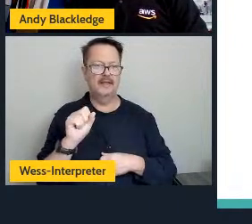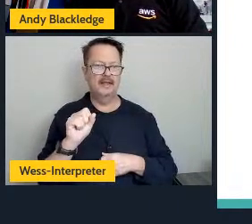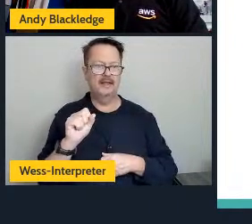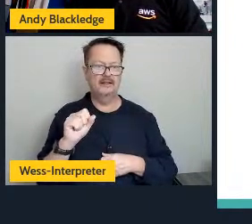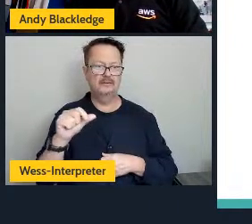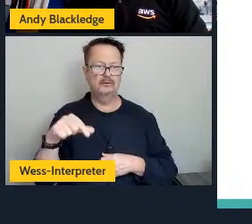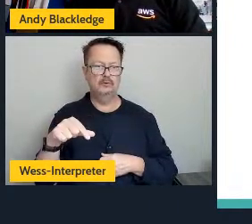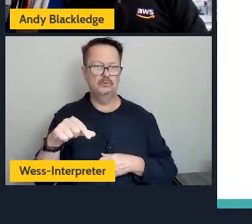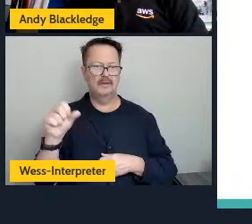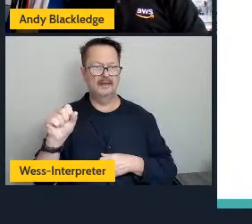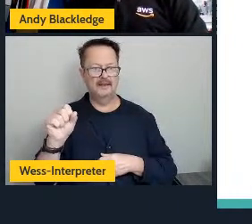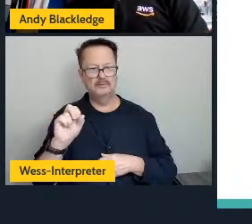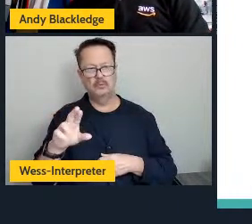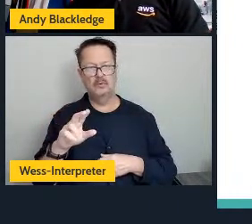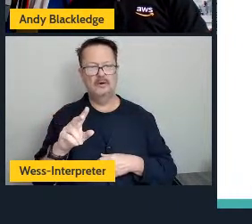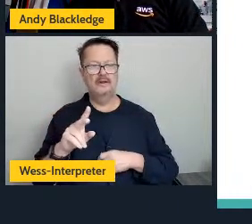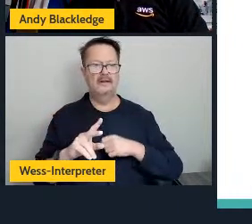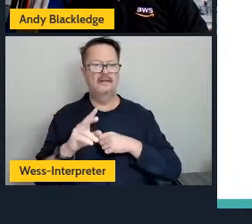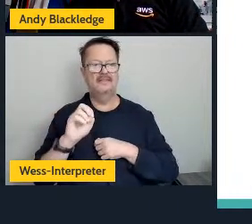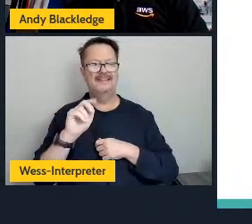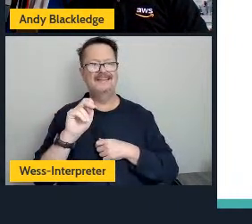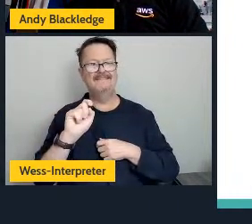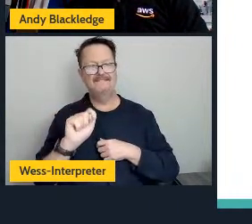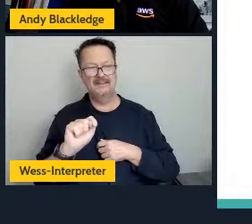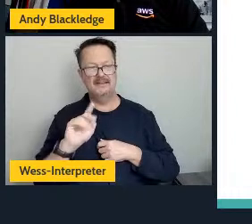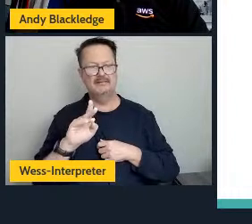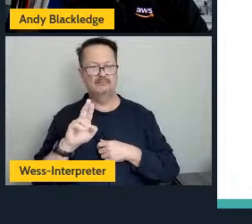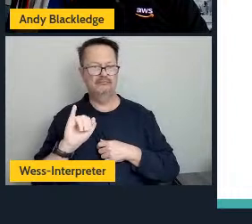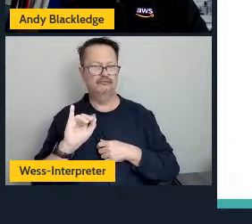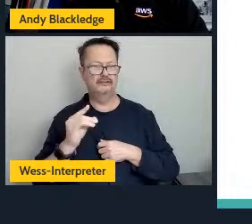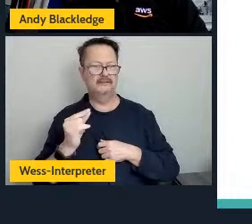or event bridge. You just want to say,